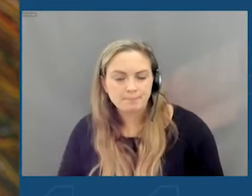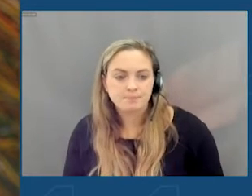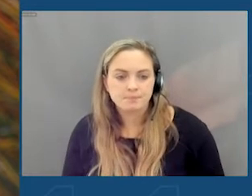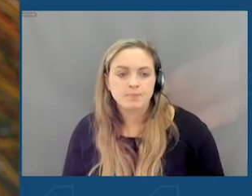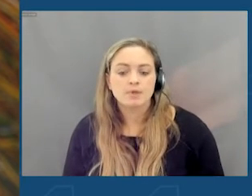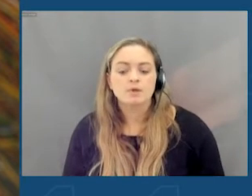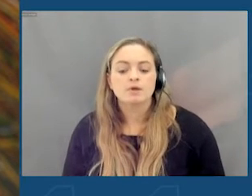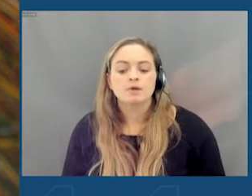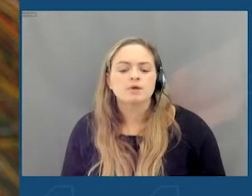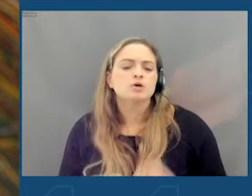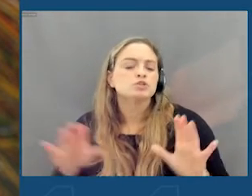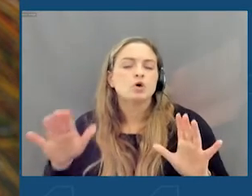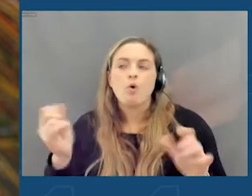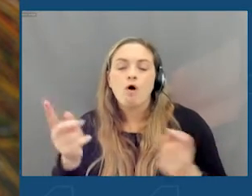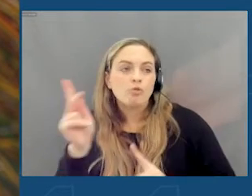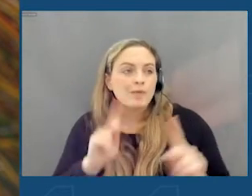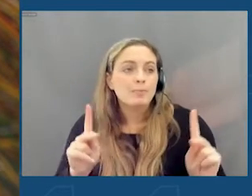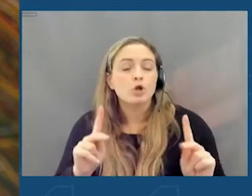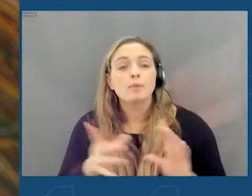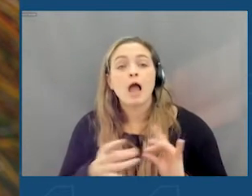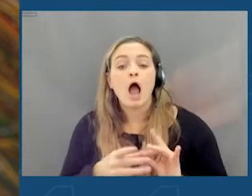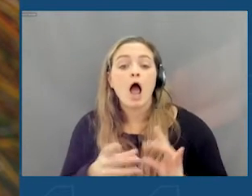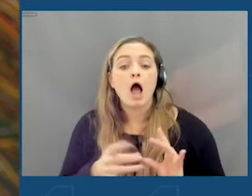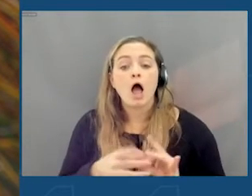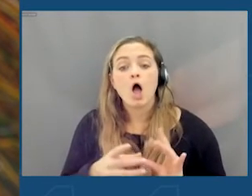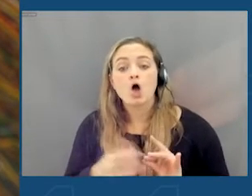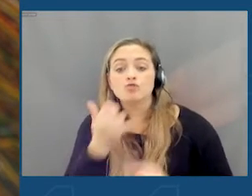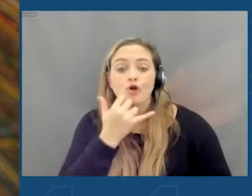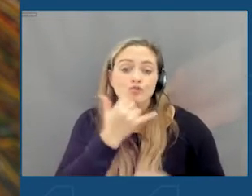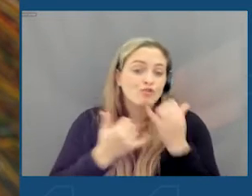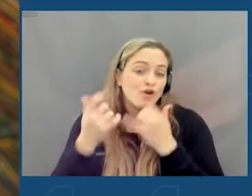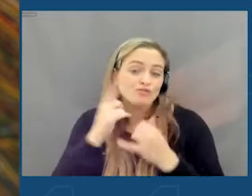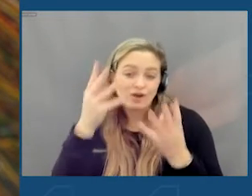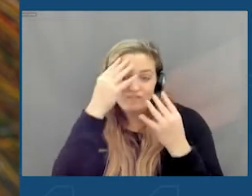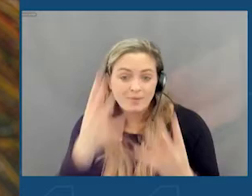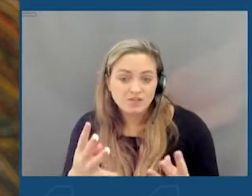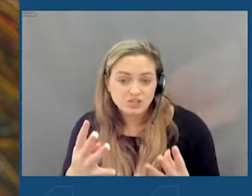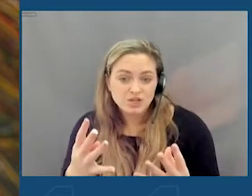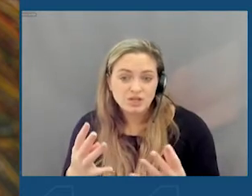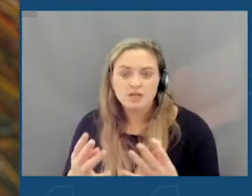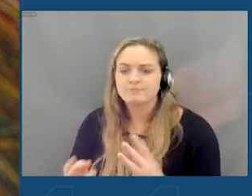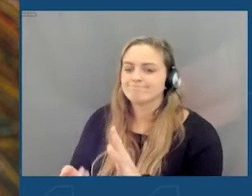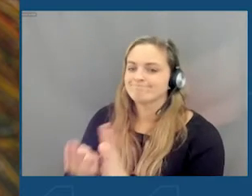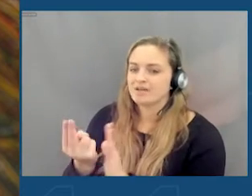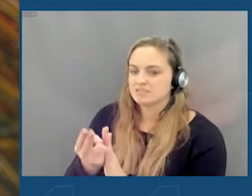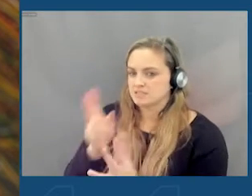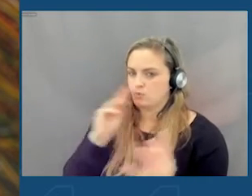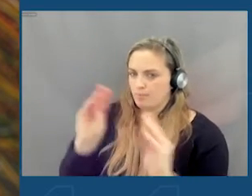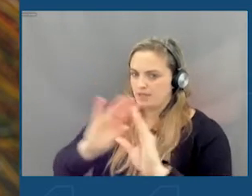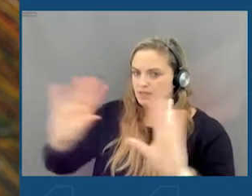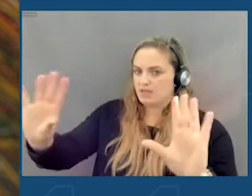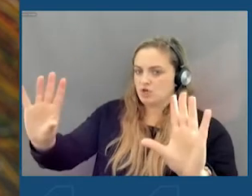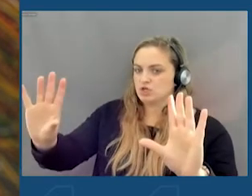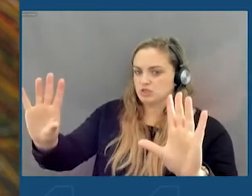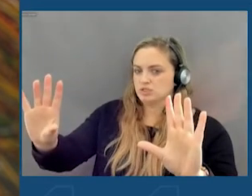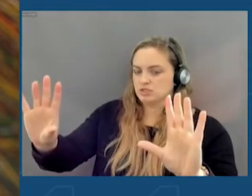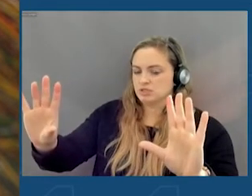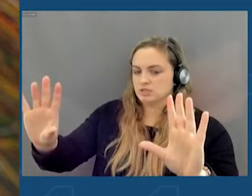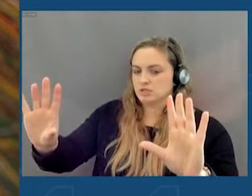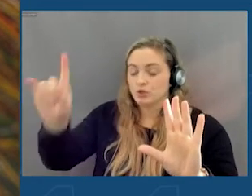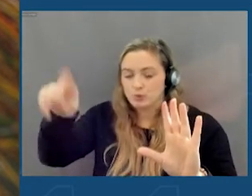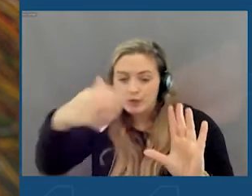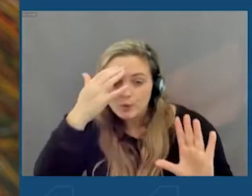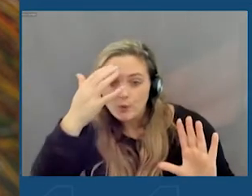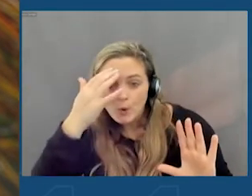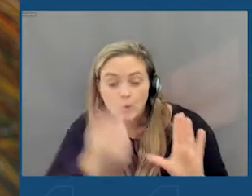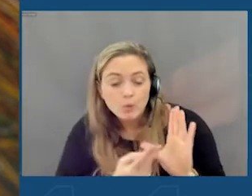in misinformation, and they've already started, the truth will be a barrier. The truth will be the sword, because you need to know what the